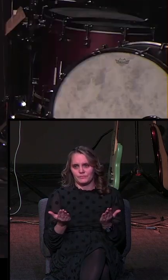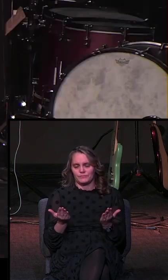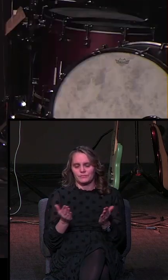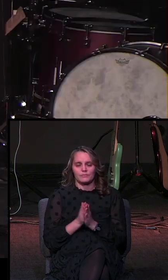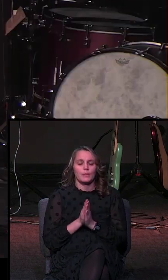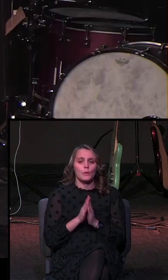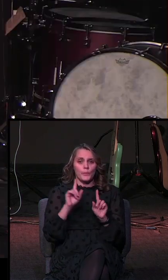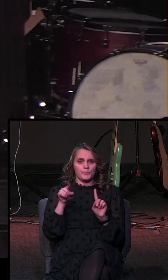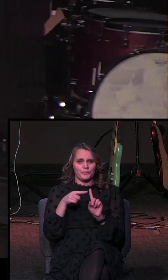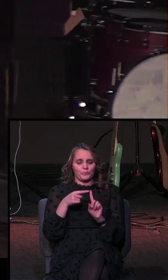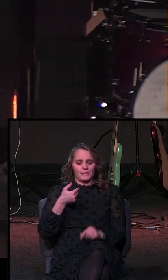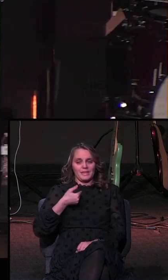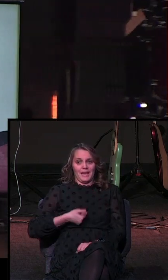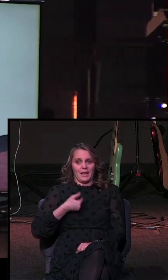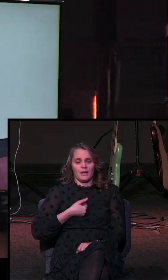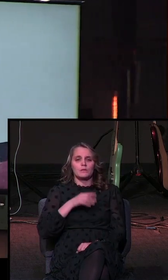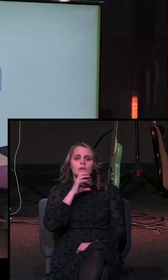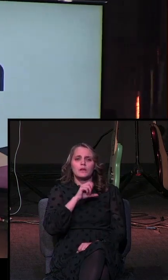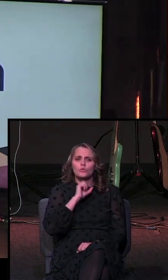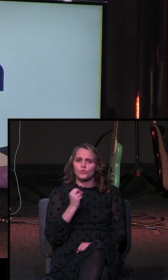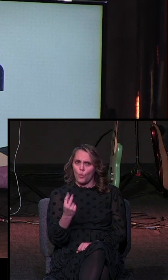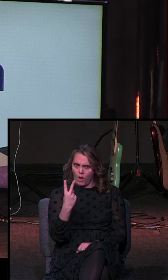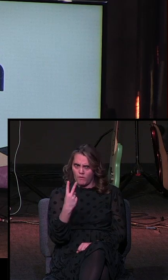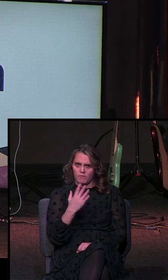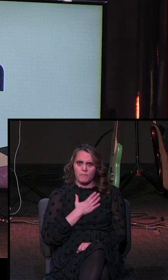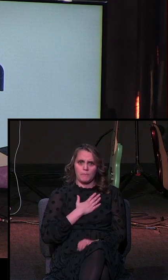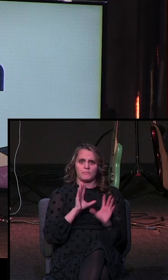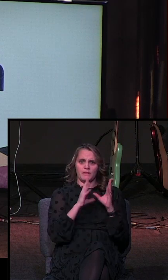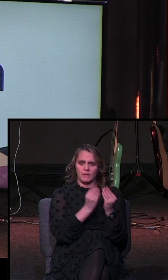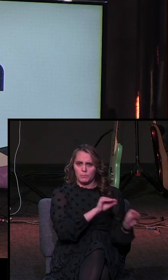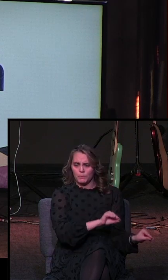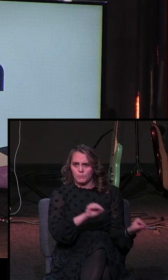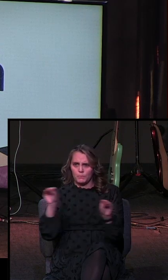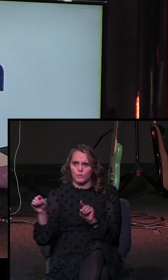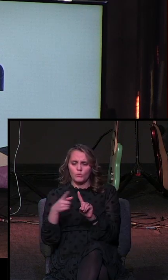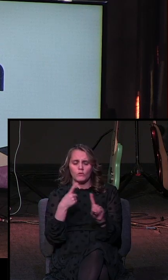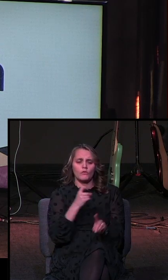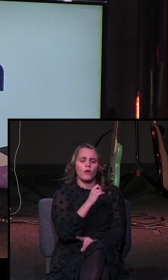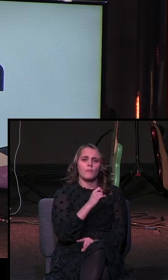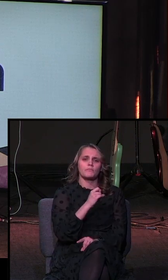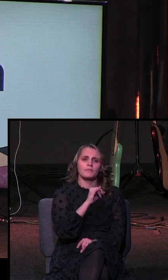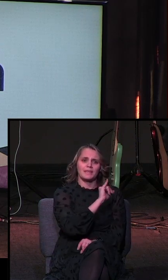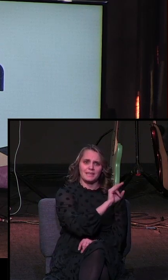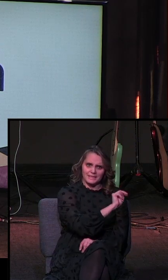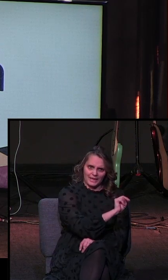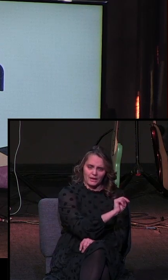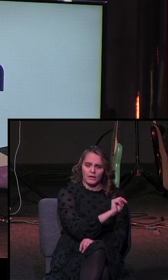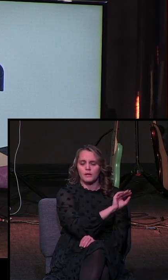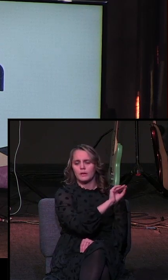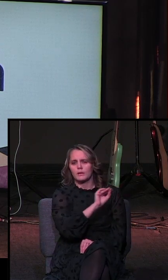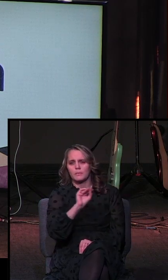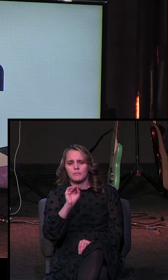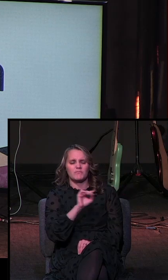When I was 12 years old, our family moved from Indianapolis to a small town called Marion, Indiana,